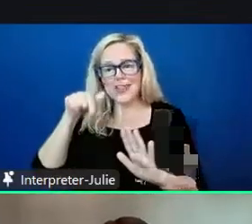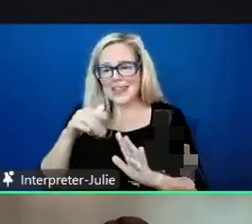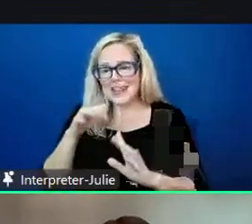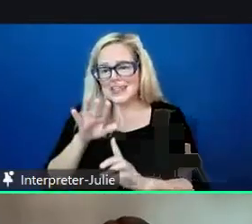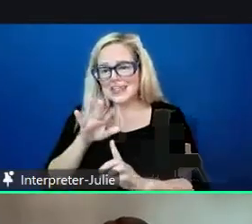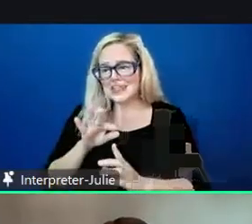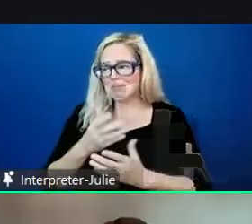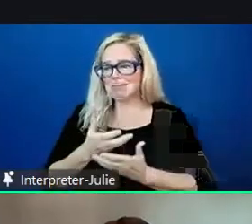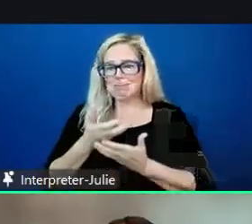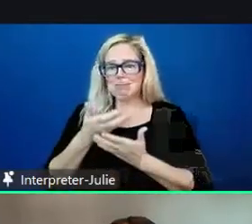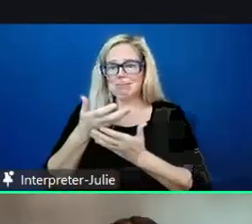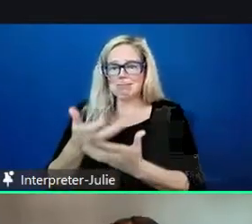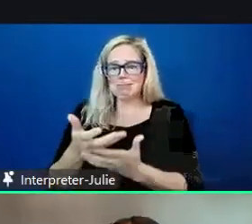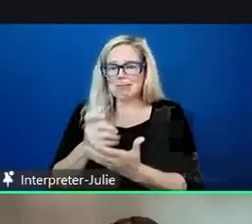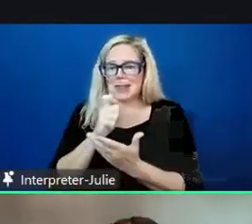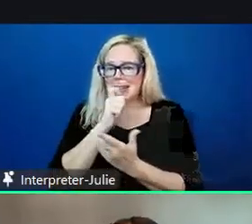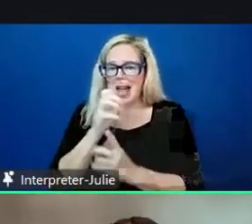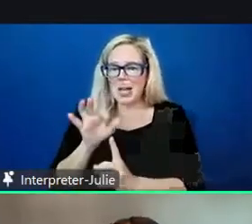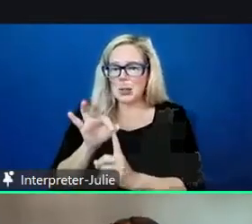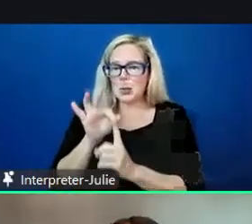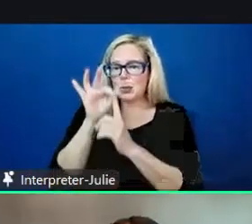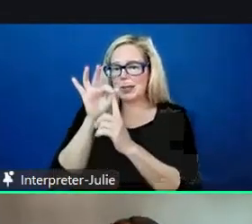isn't new. It's just not often named.